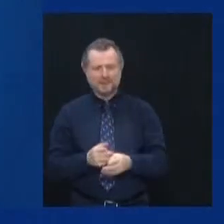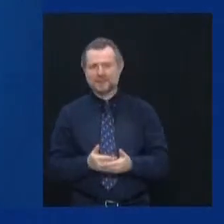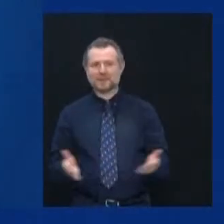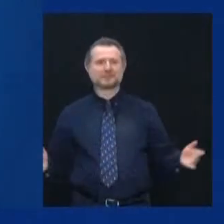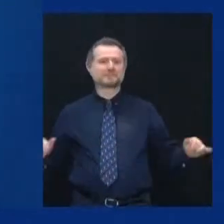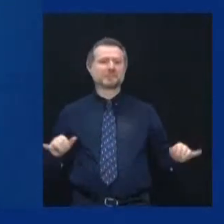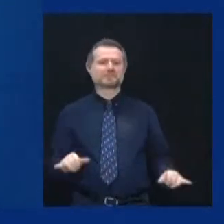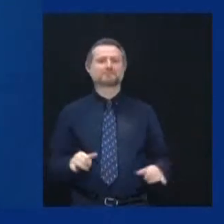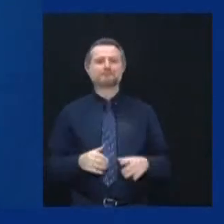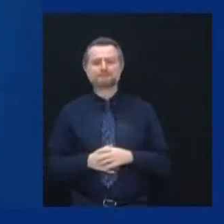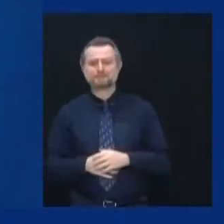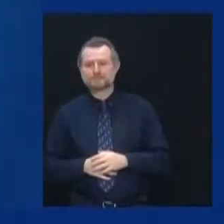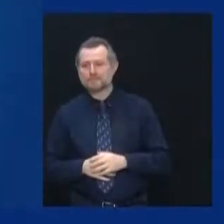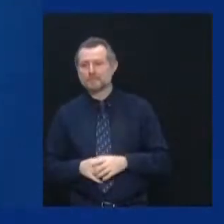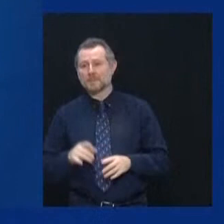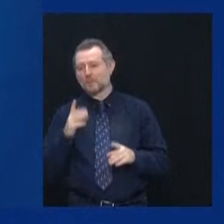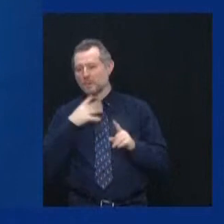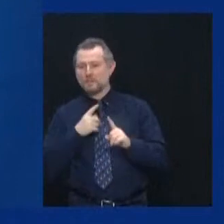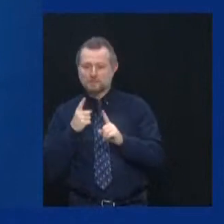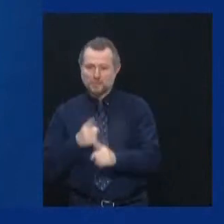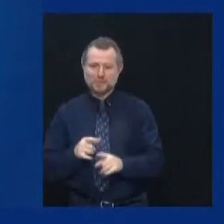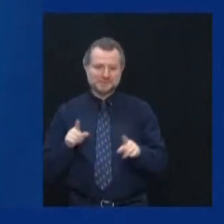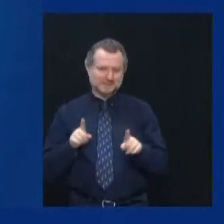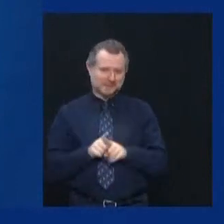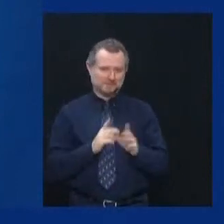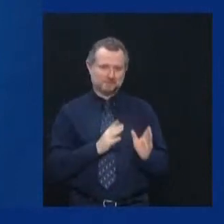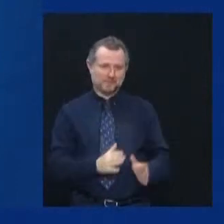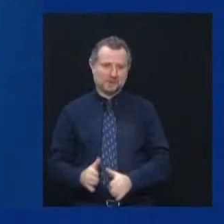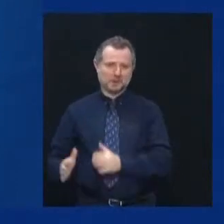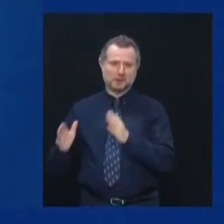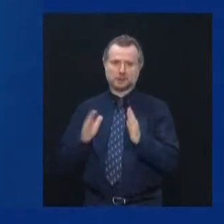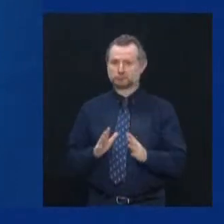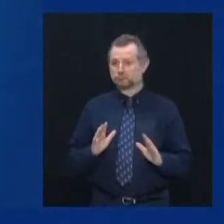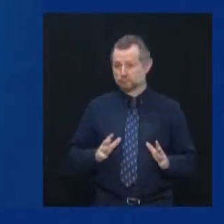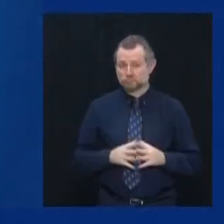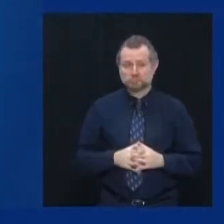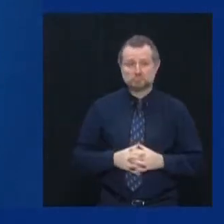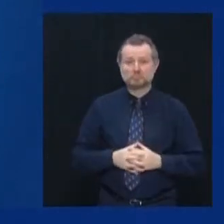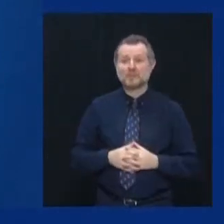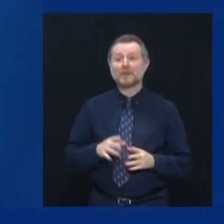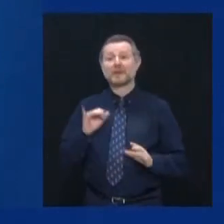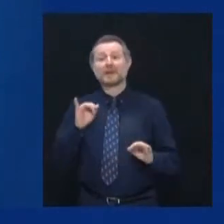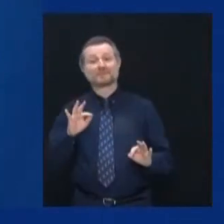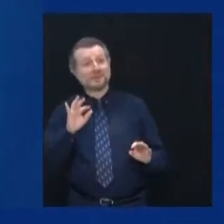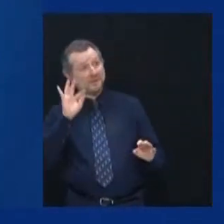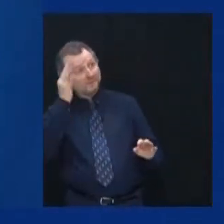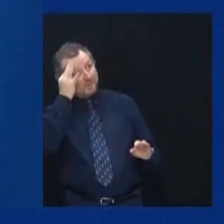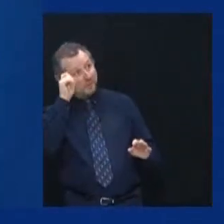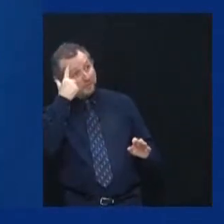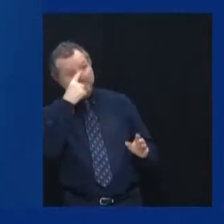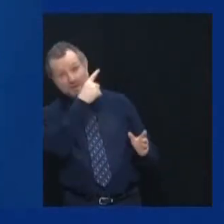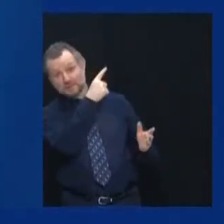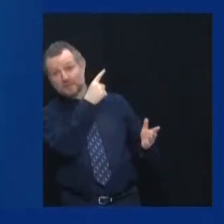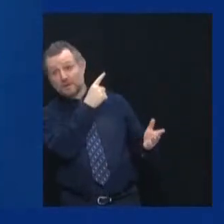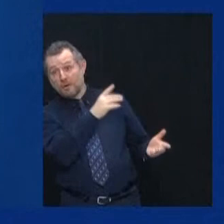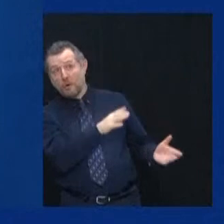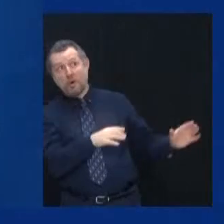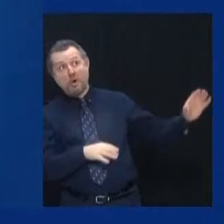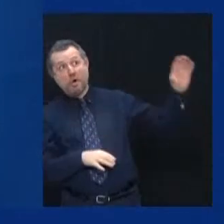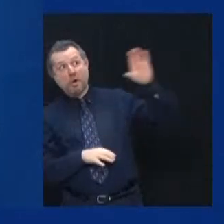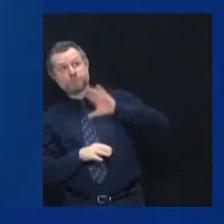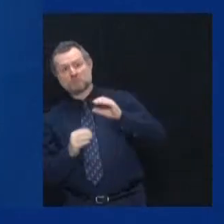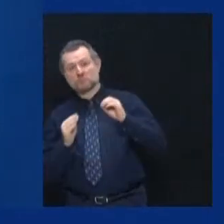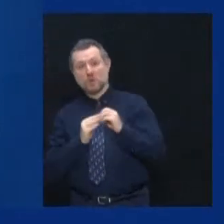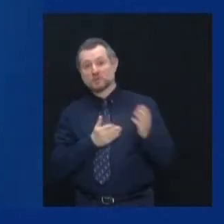a planning tool than anything else. Federal government increases, knock Formica, they